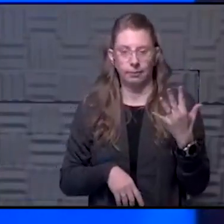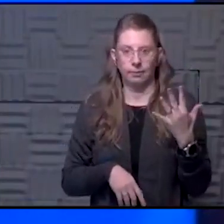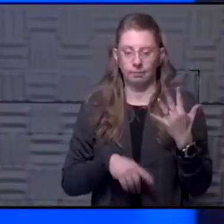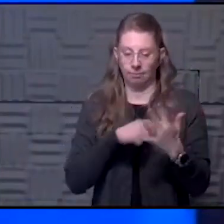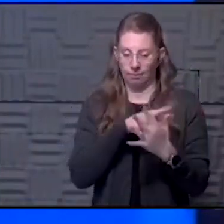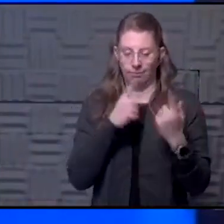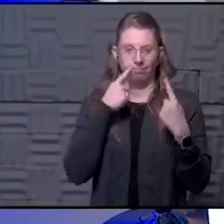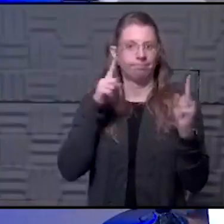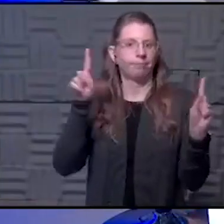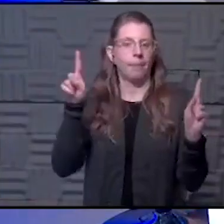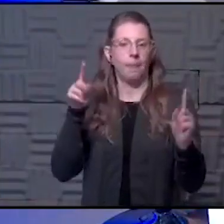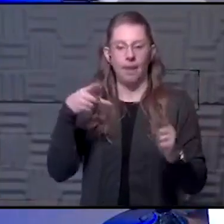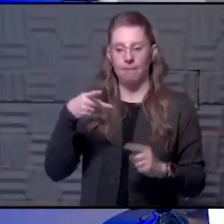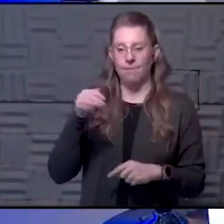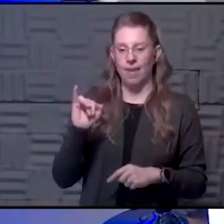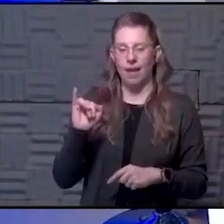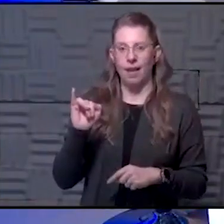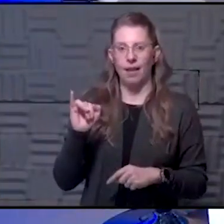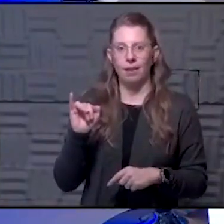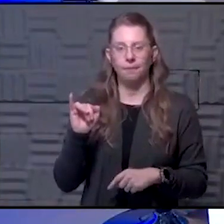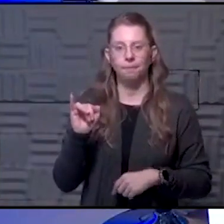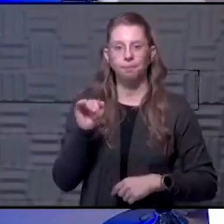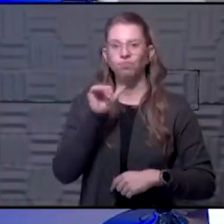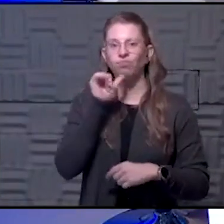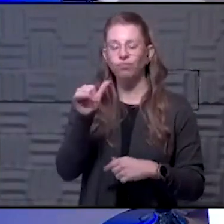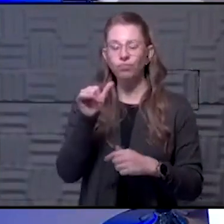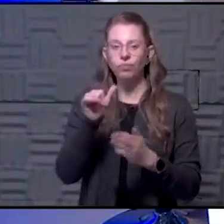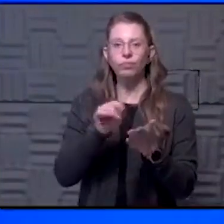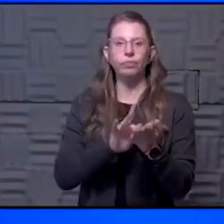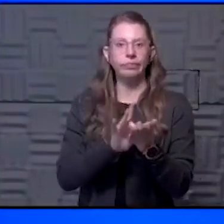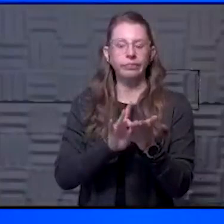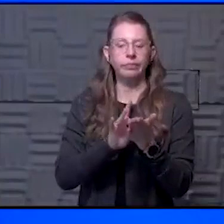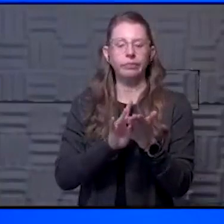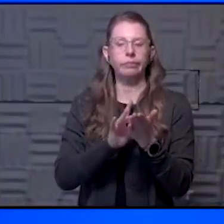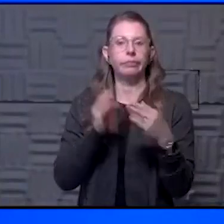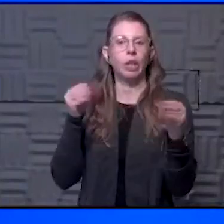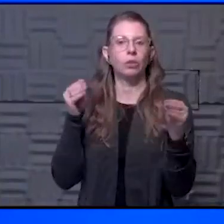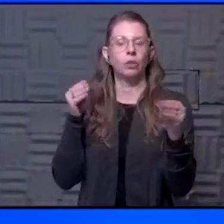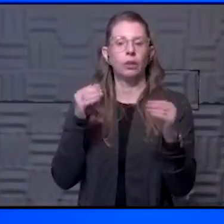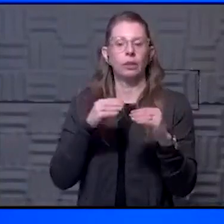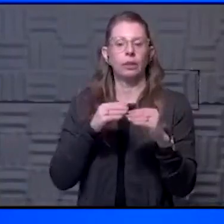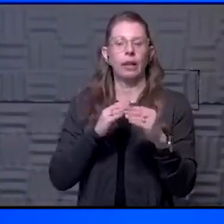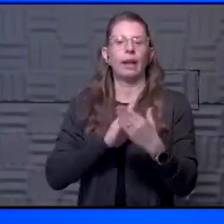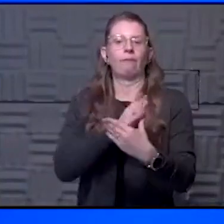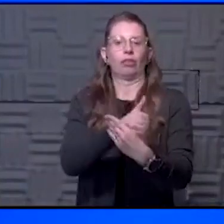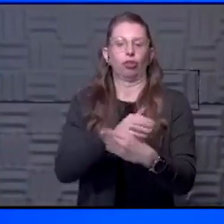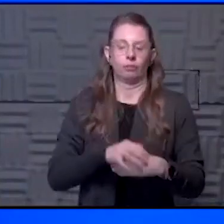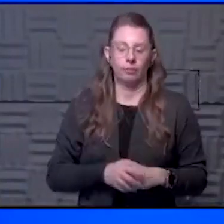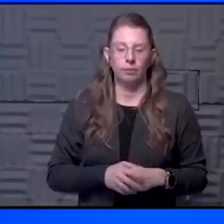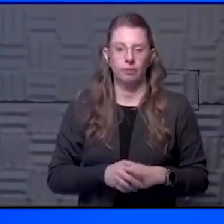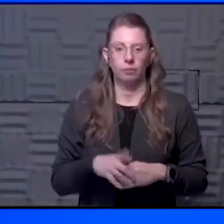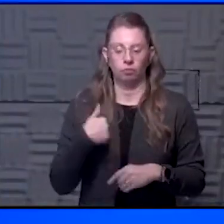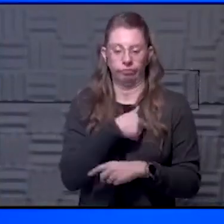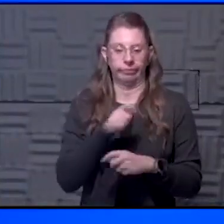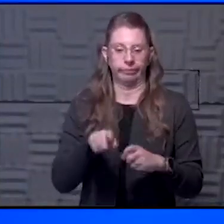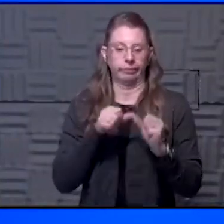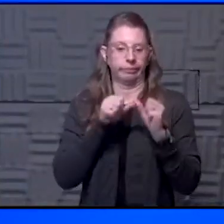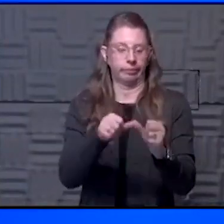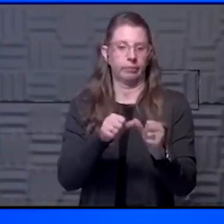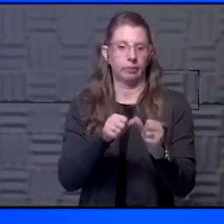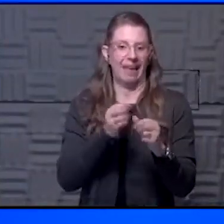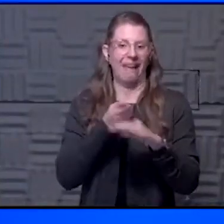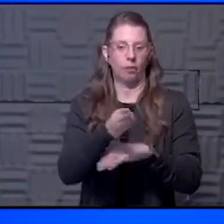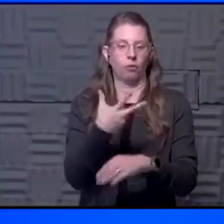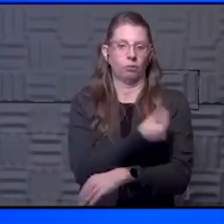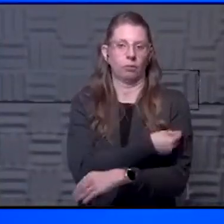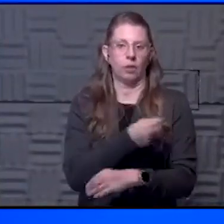do work. And PIs, non-pharmaceutical interventions, for sure. And that's why we have to continue them even after vaccination. But I can tell you, once